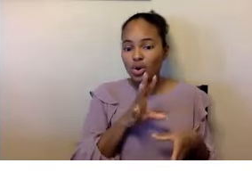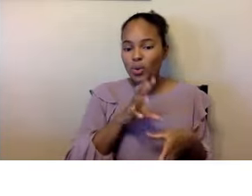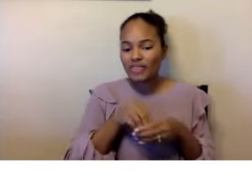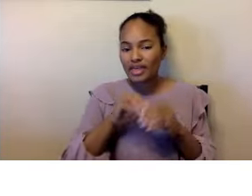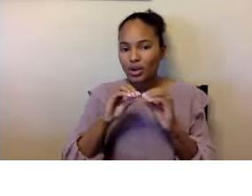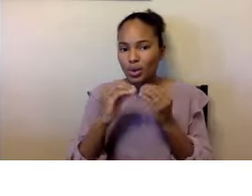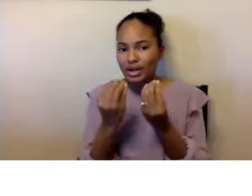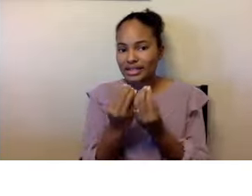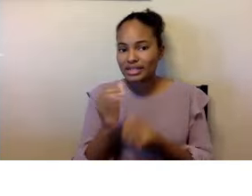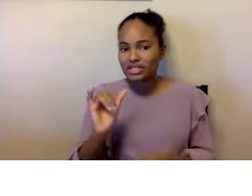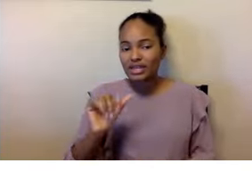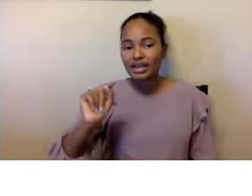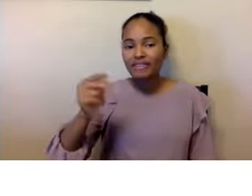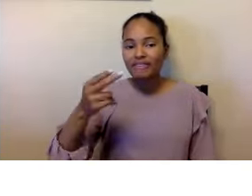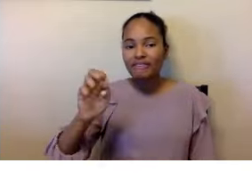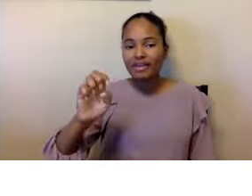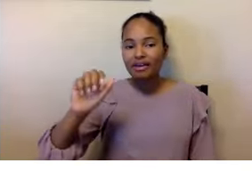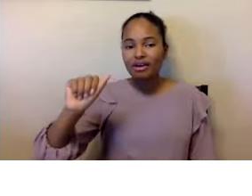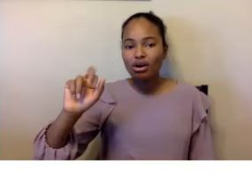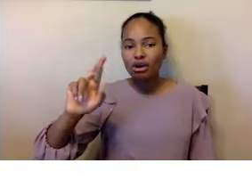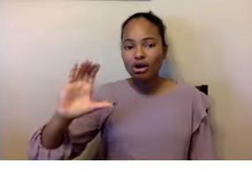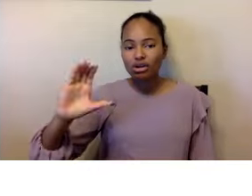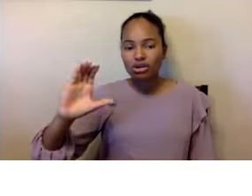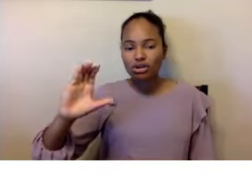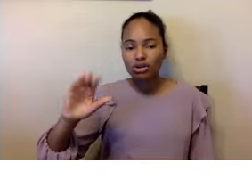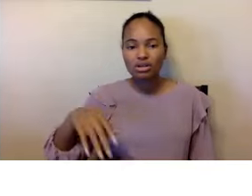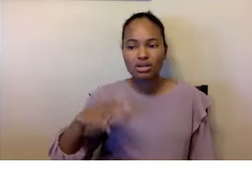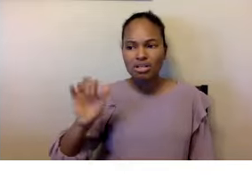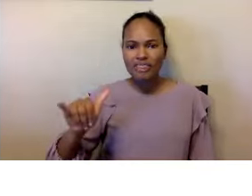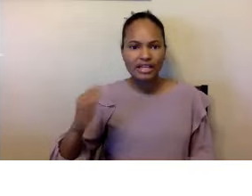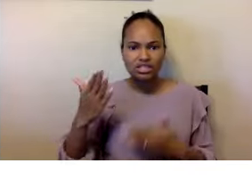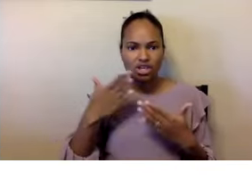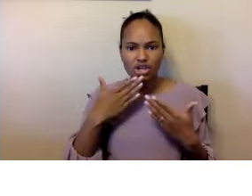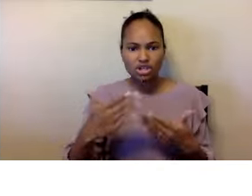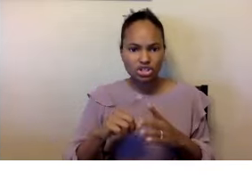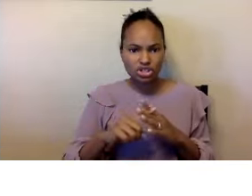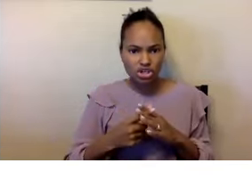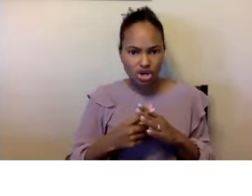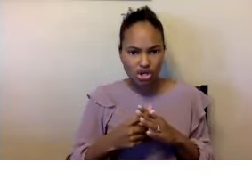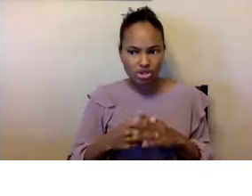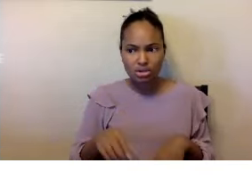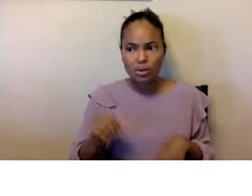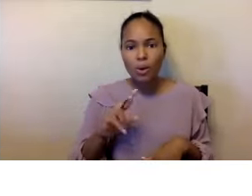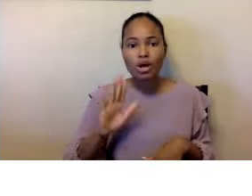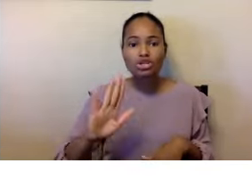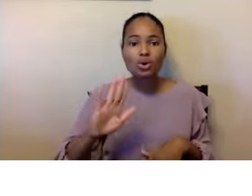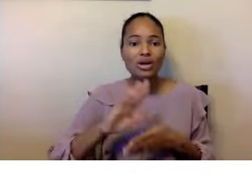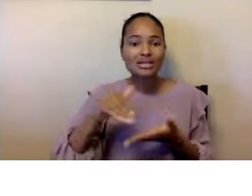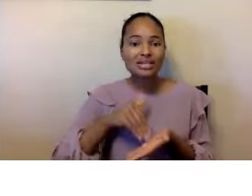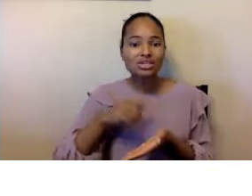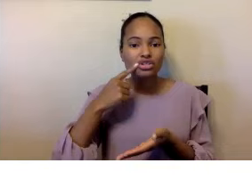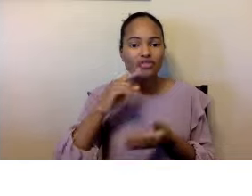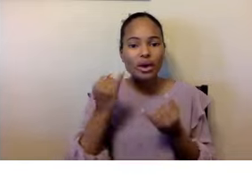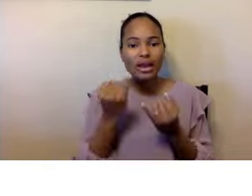ARC, that would be a great start, or your centers for independent living. That's